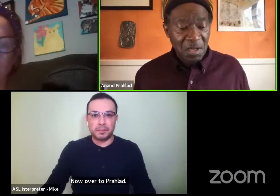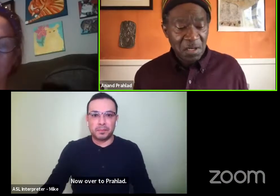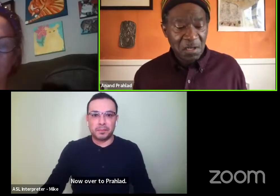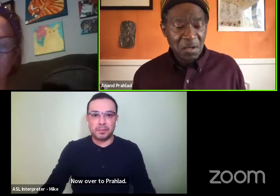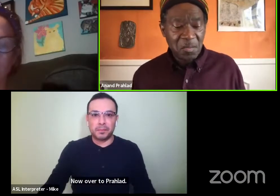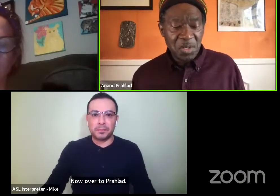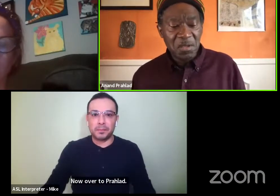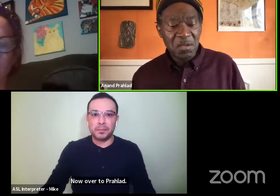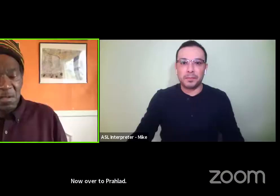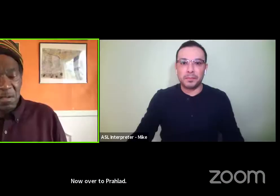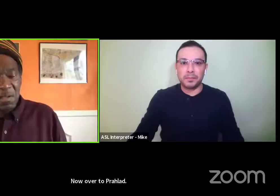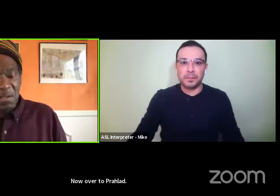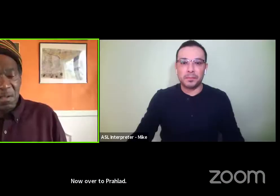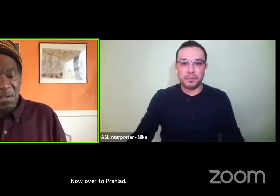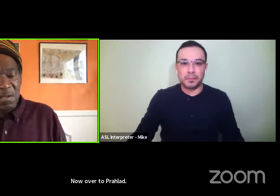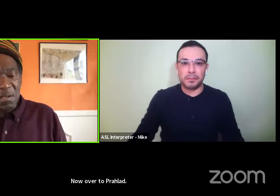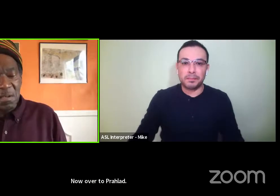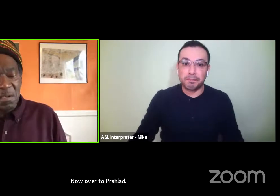I am